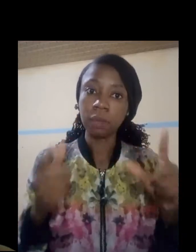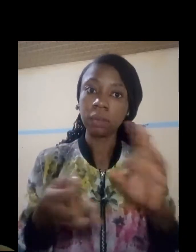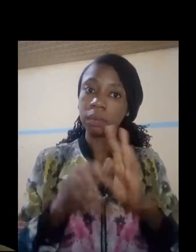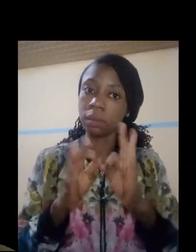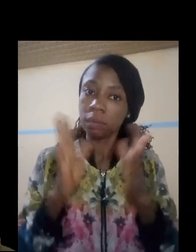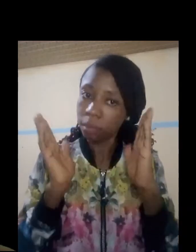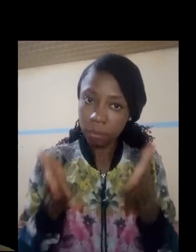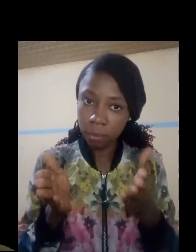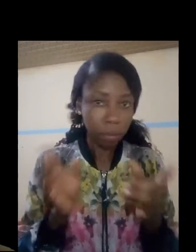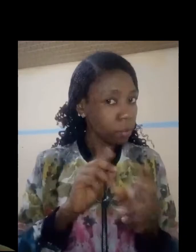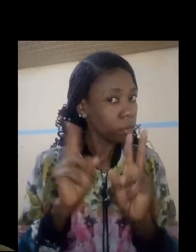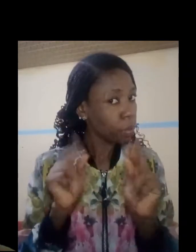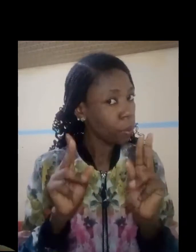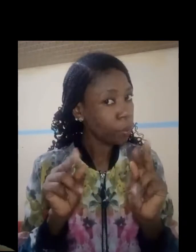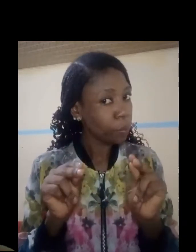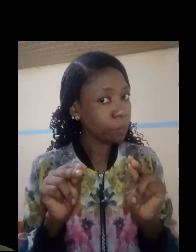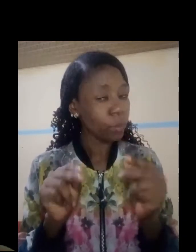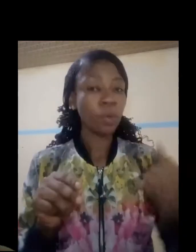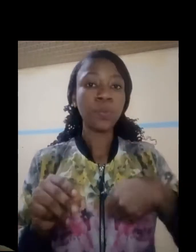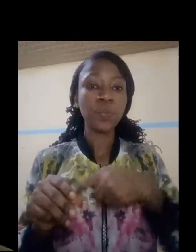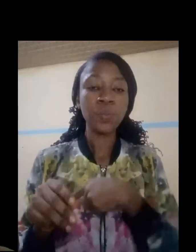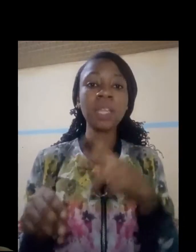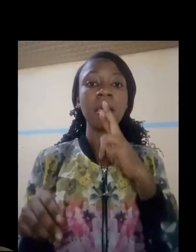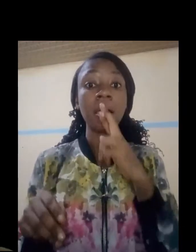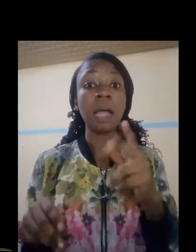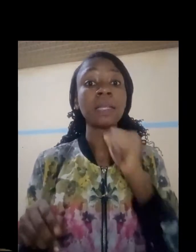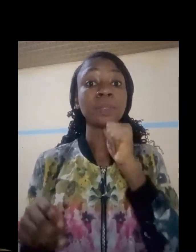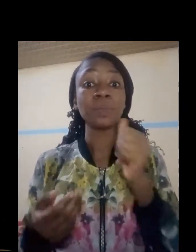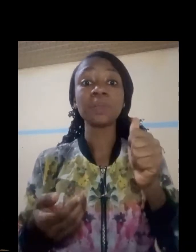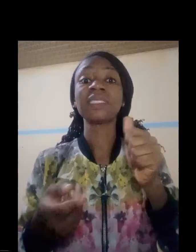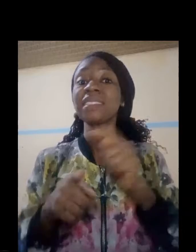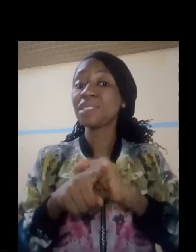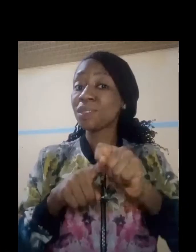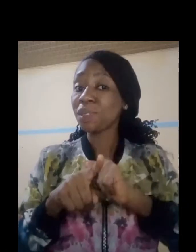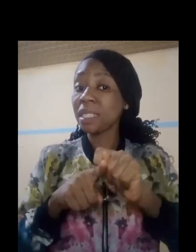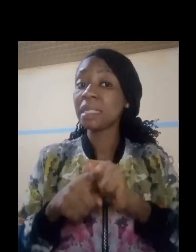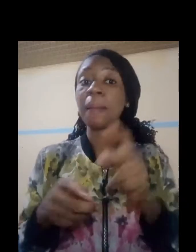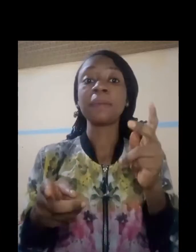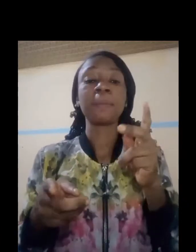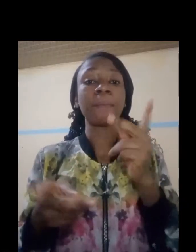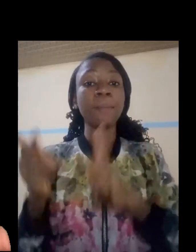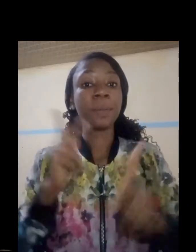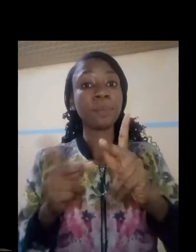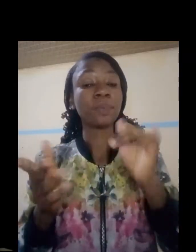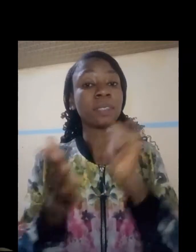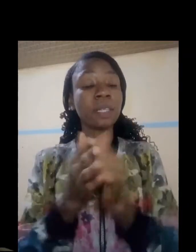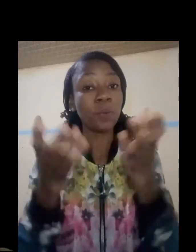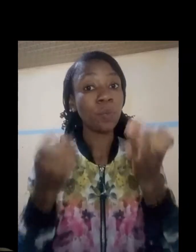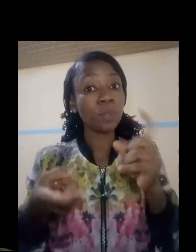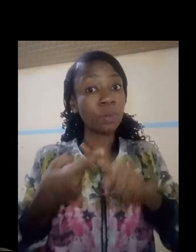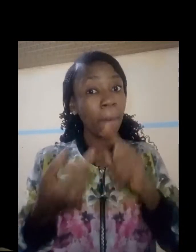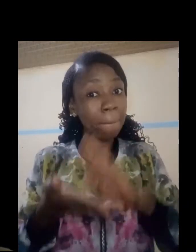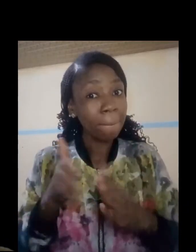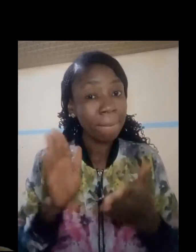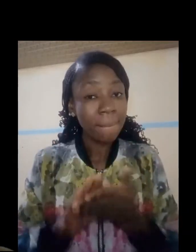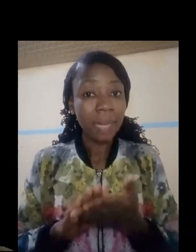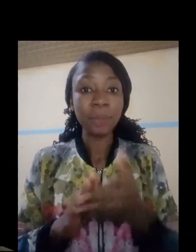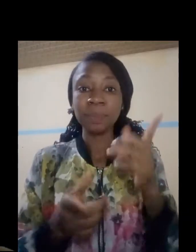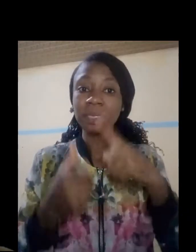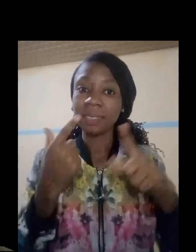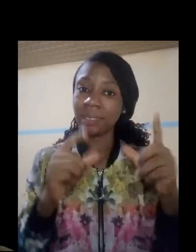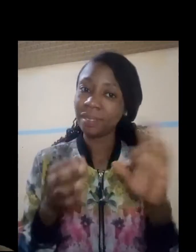We are not training people who want to become sign language interpreters through our